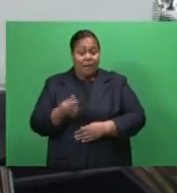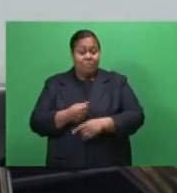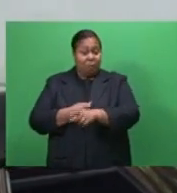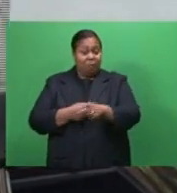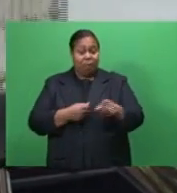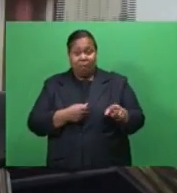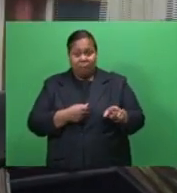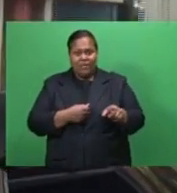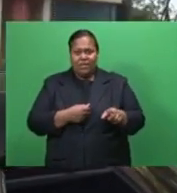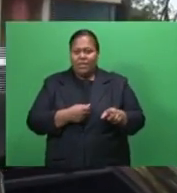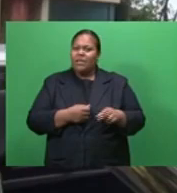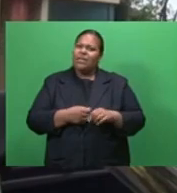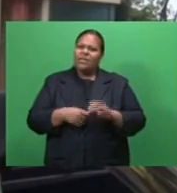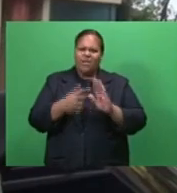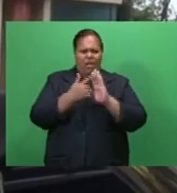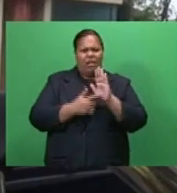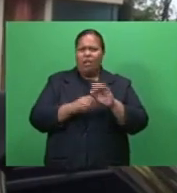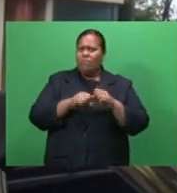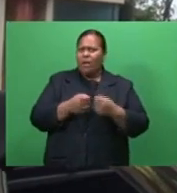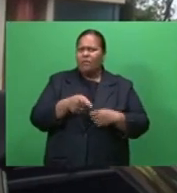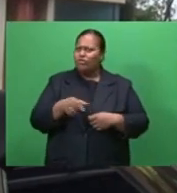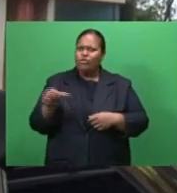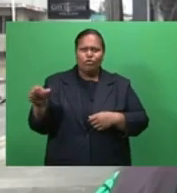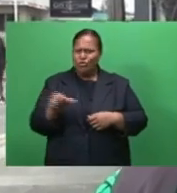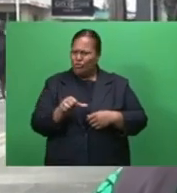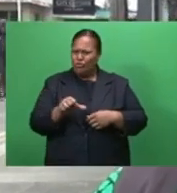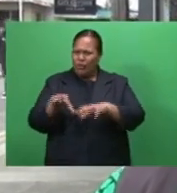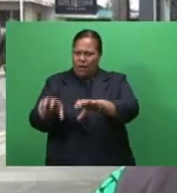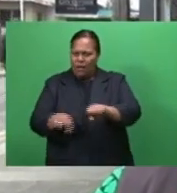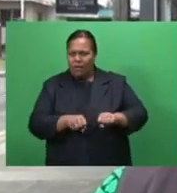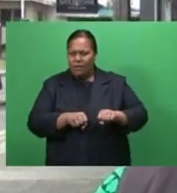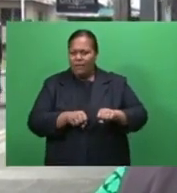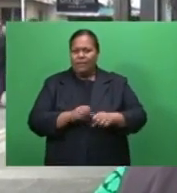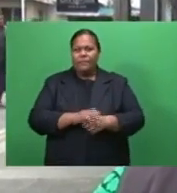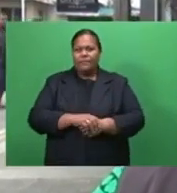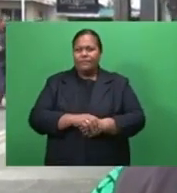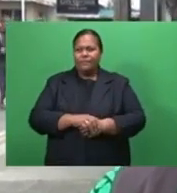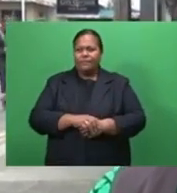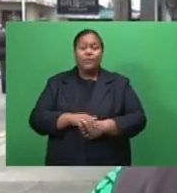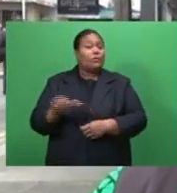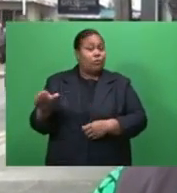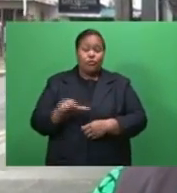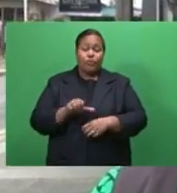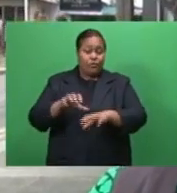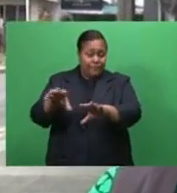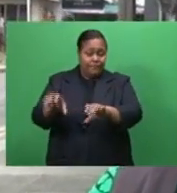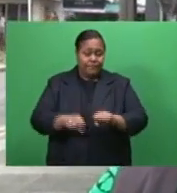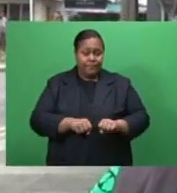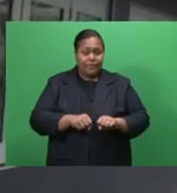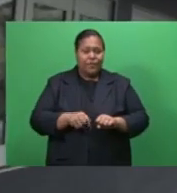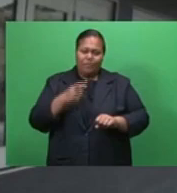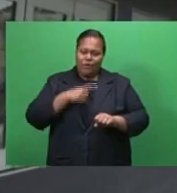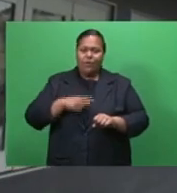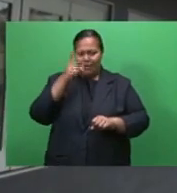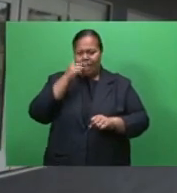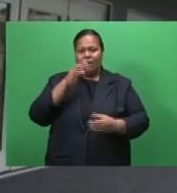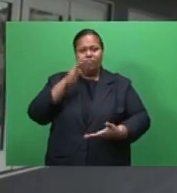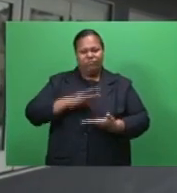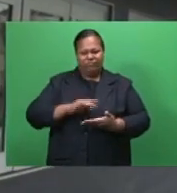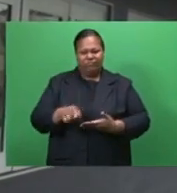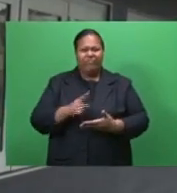This is illegal, and they should be penalized. I think they should be taken into task to reduce these cases. It should